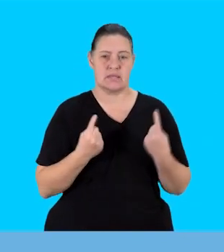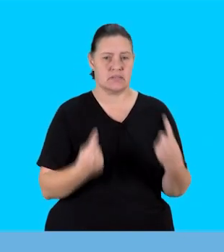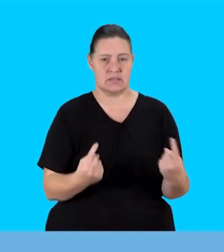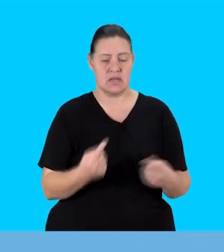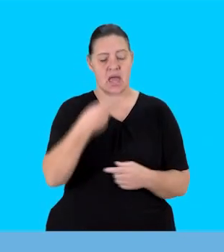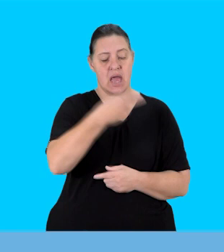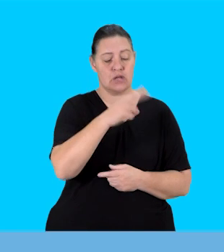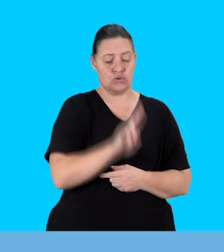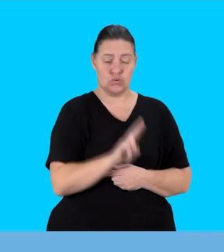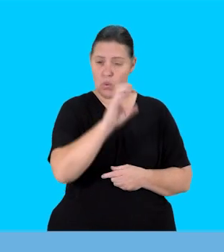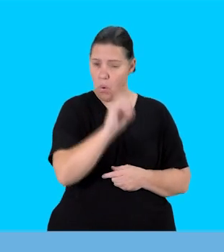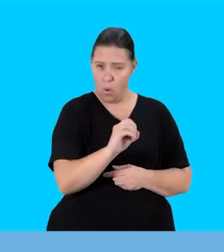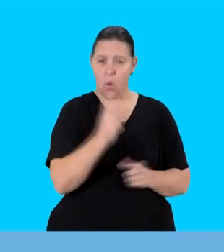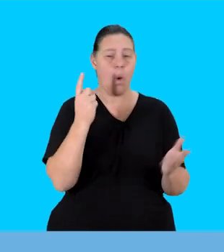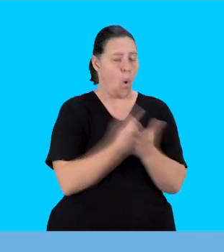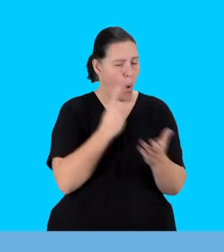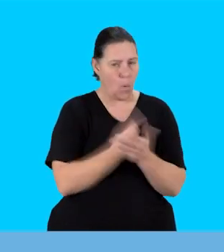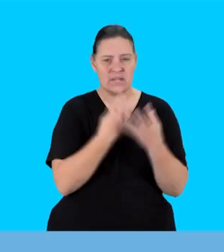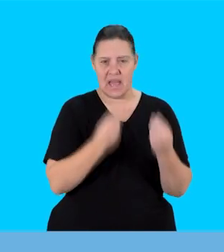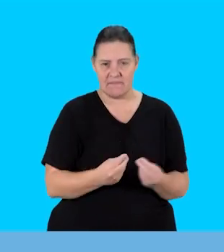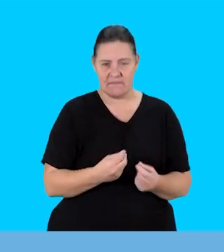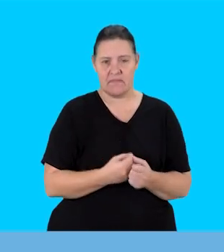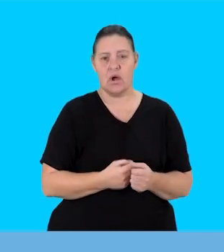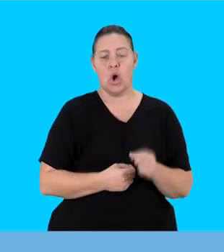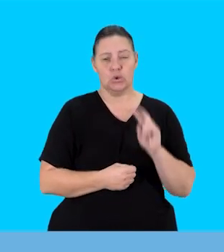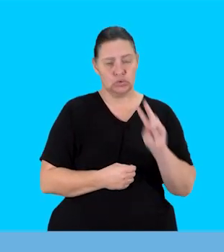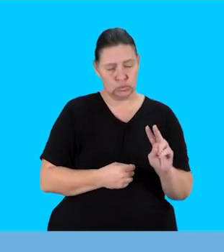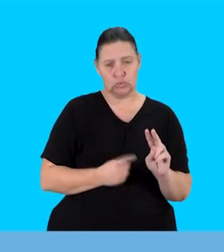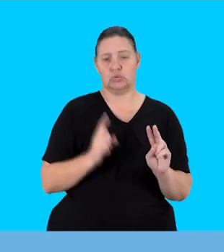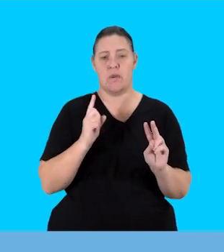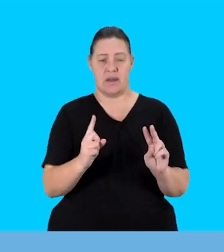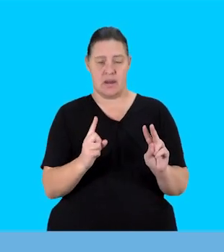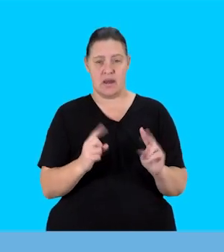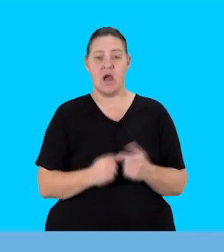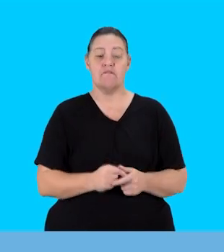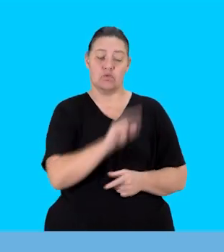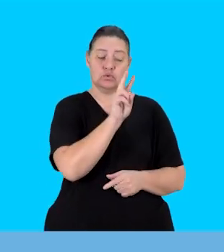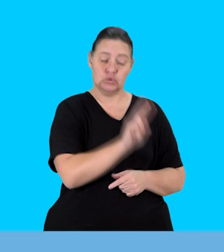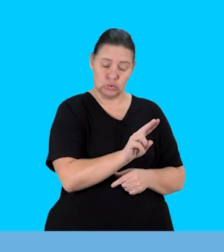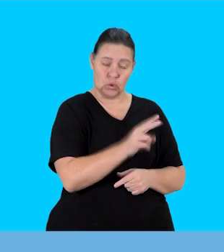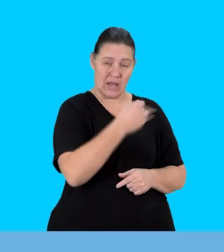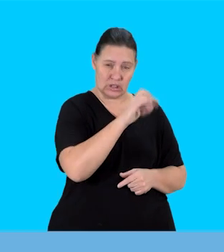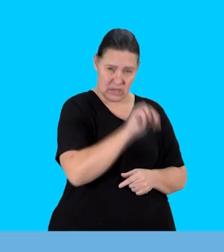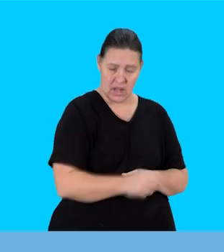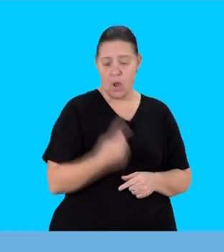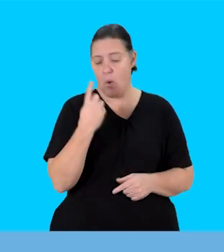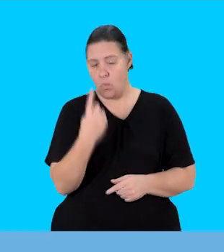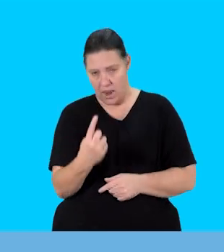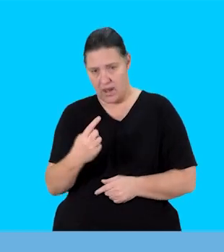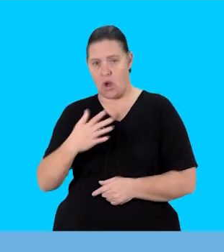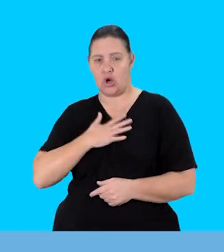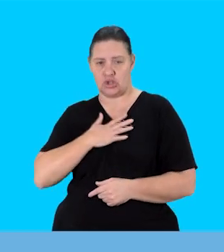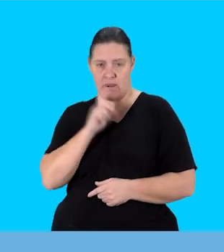We know that H2O always has the ratio of 2:1. That for every 2 hydrogen atoms, there must be